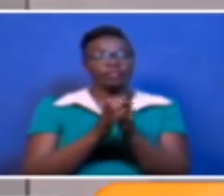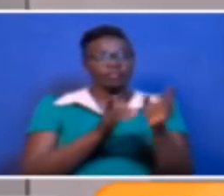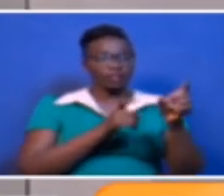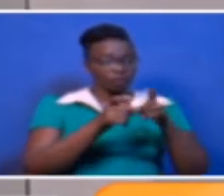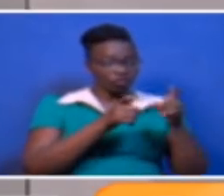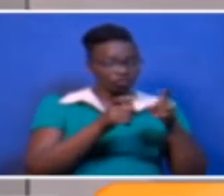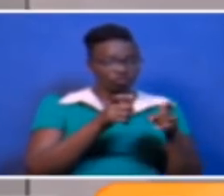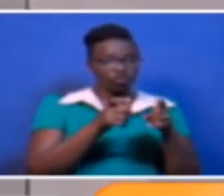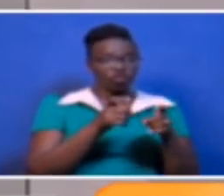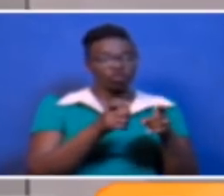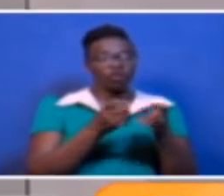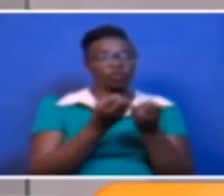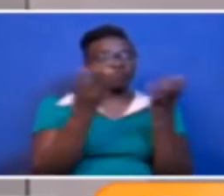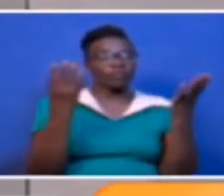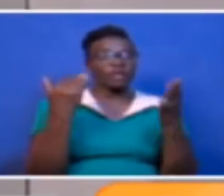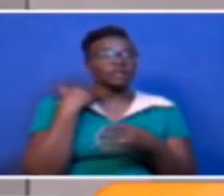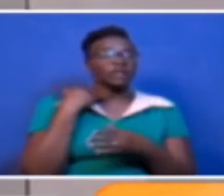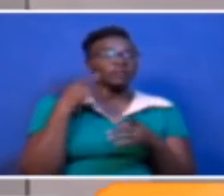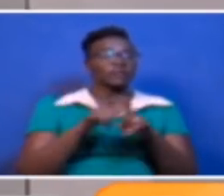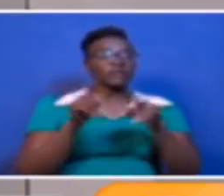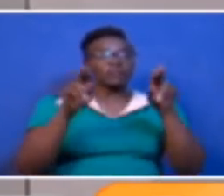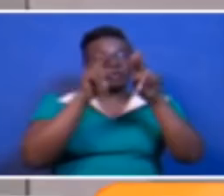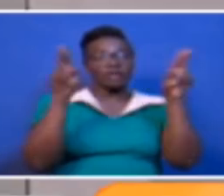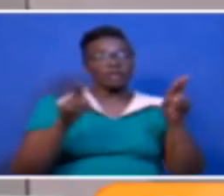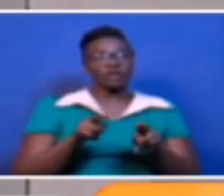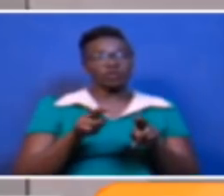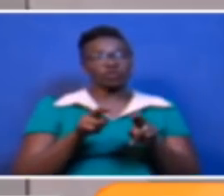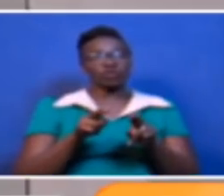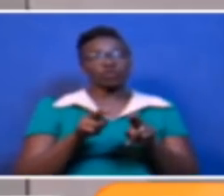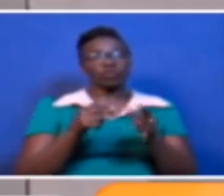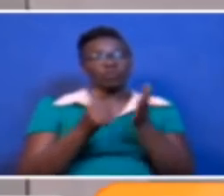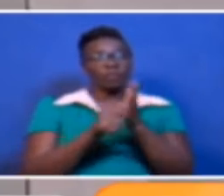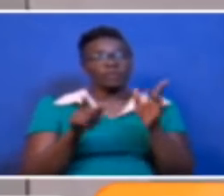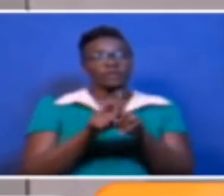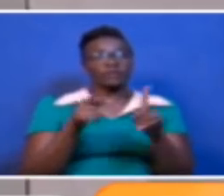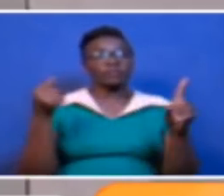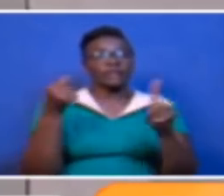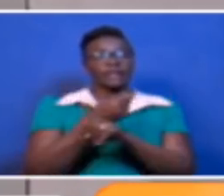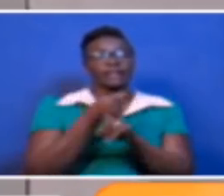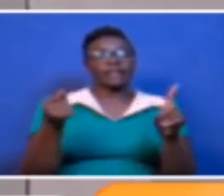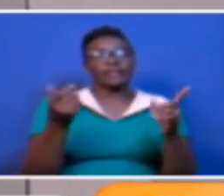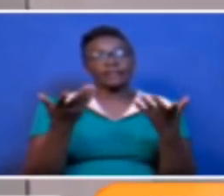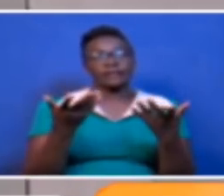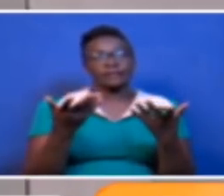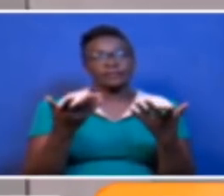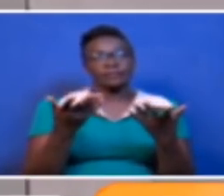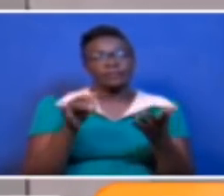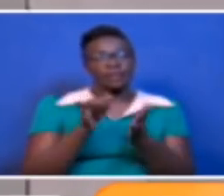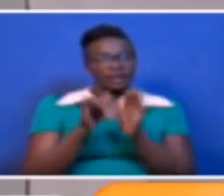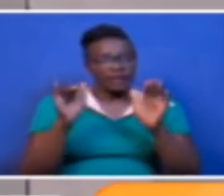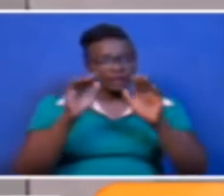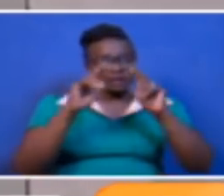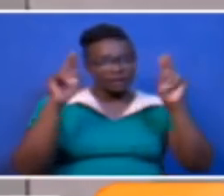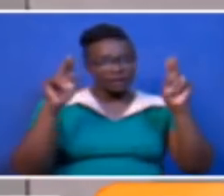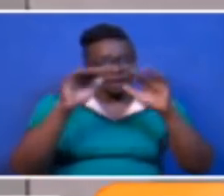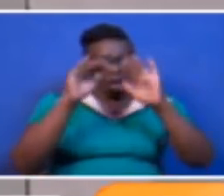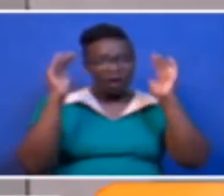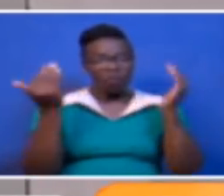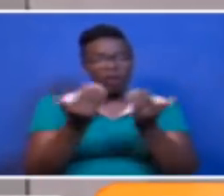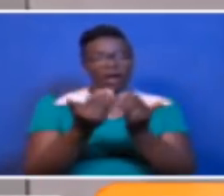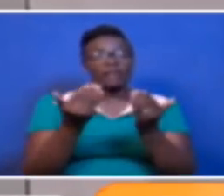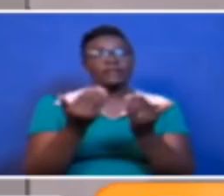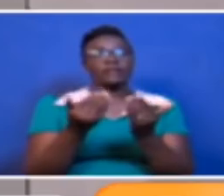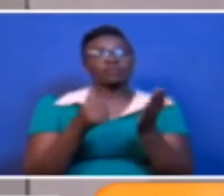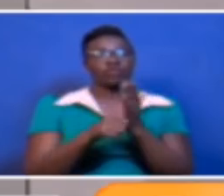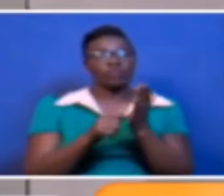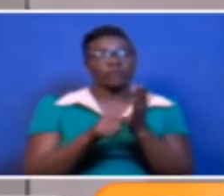of maybe crimes like international crimes like terrorism, because terror is a global crime, and it involves people coming in to attack